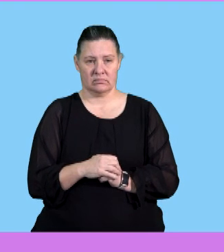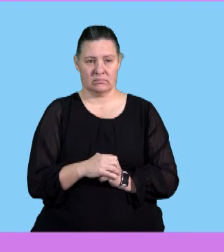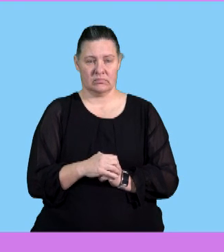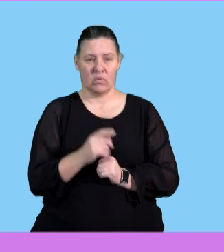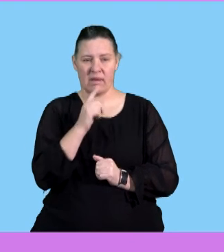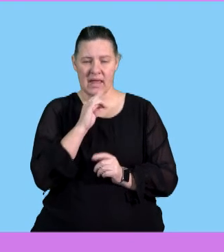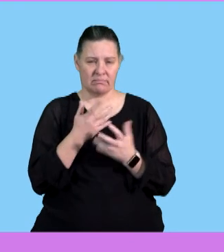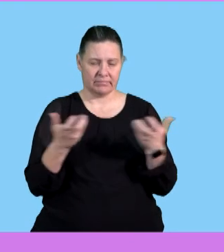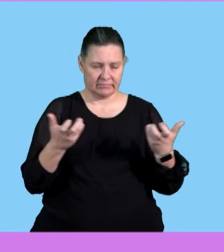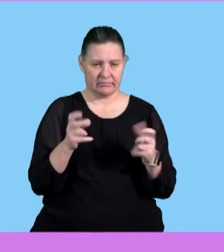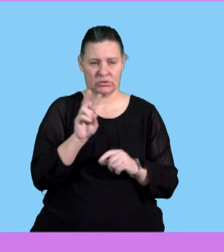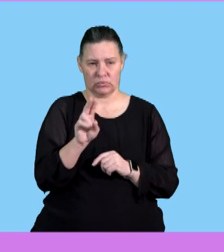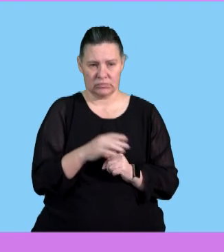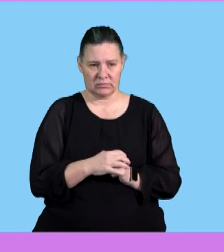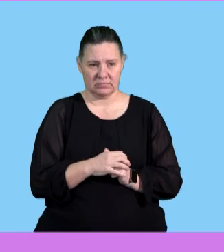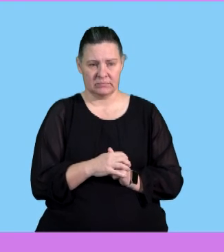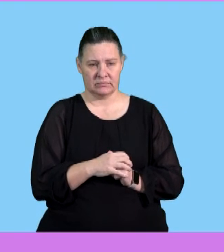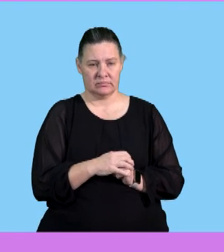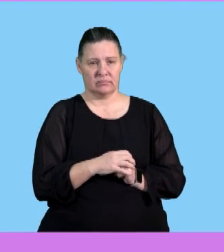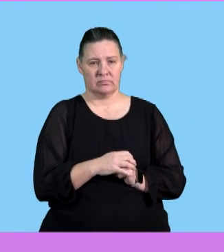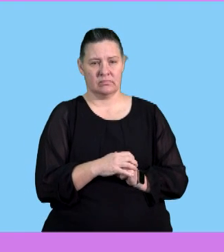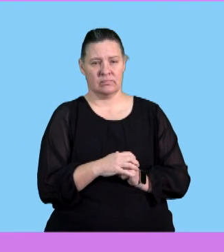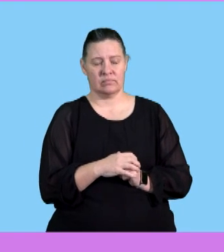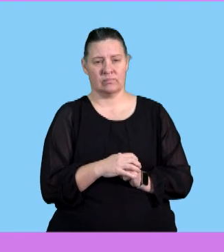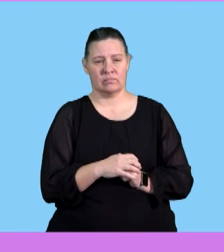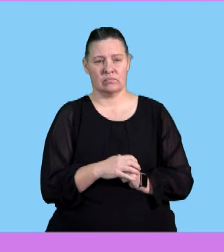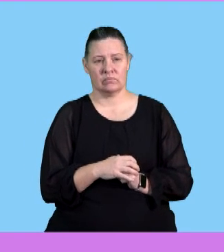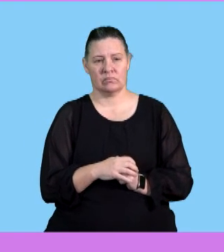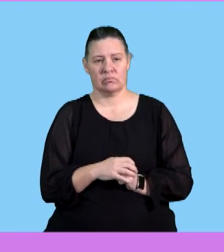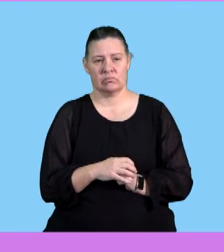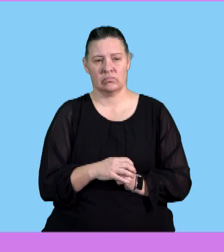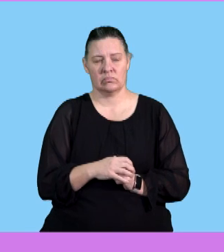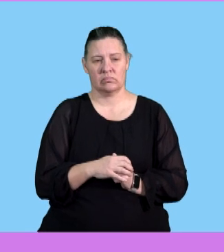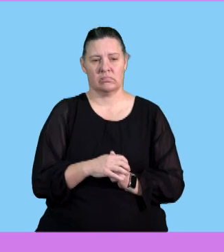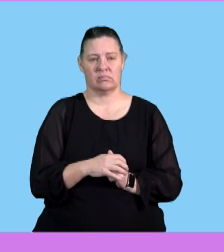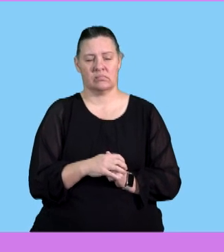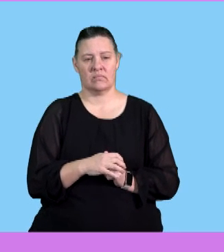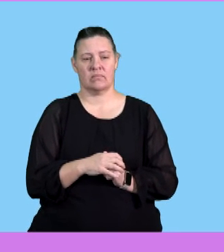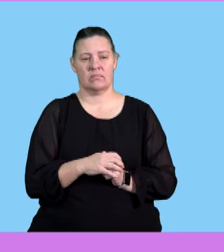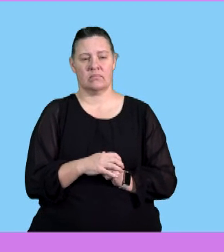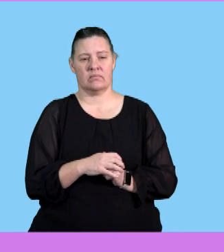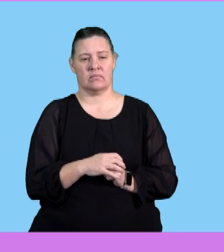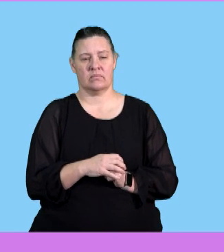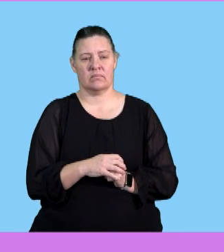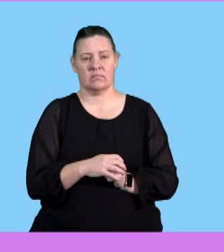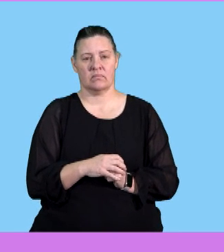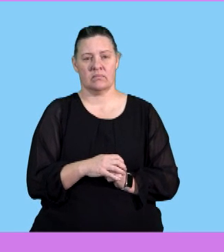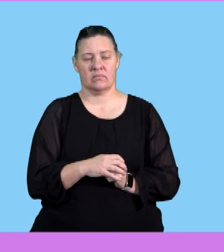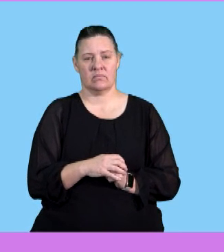we can differentiate between the two. So this one, I'm buying it from New York. So now compared to South African